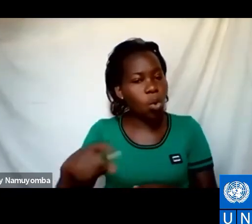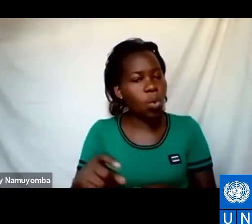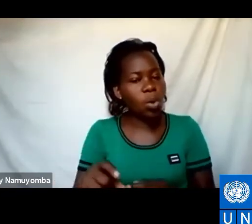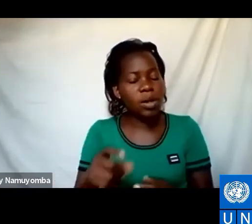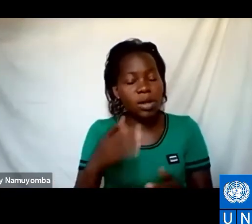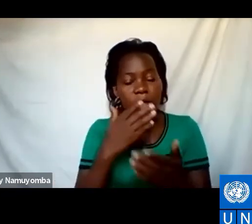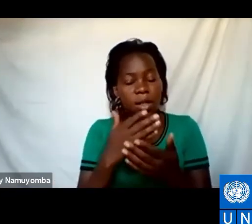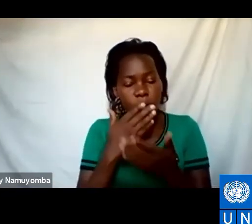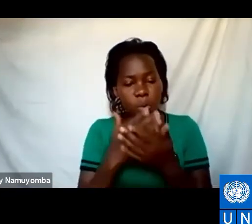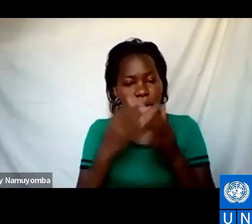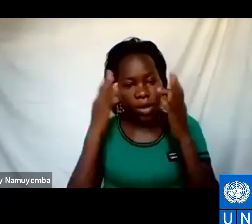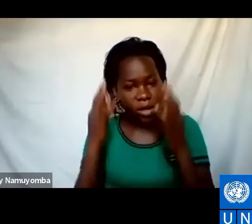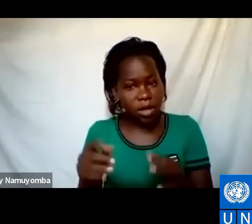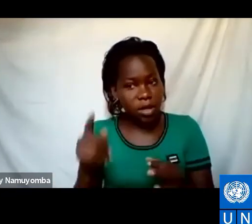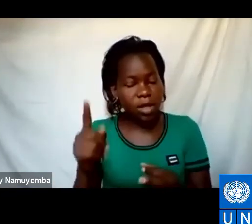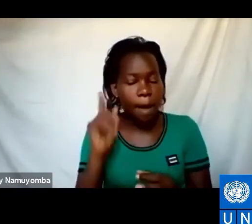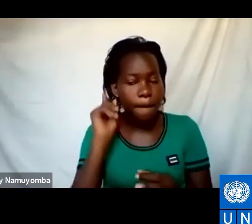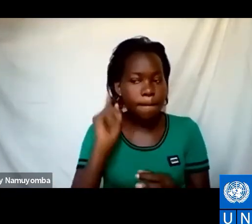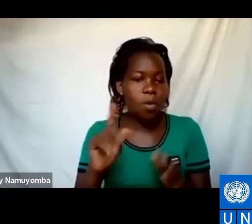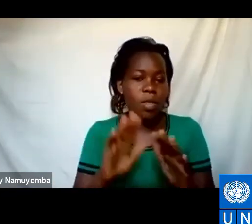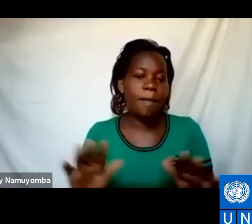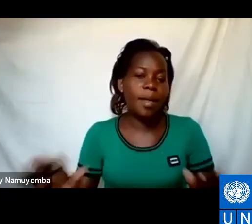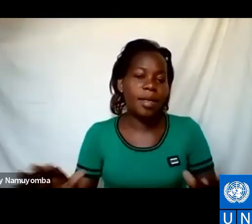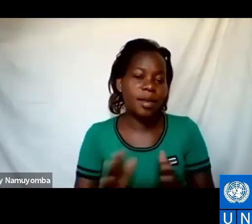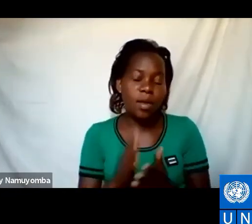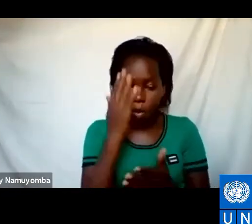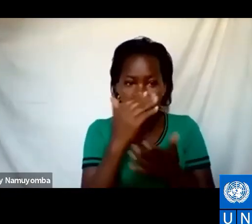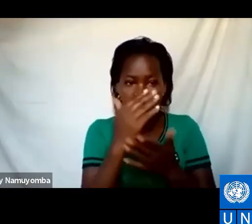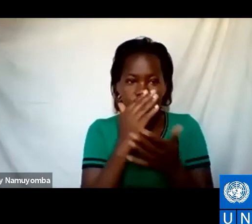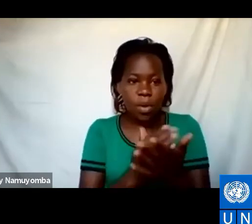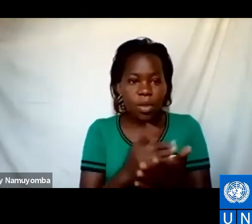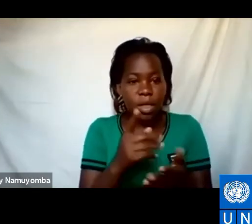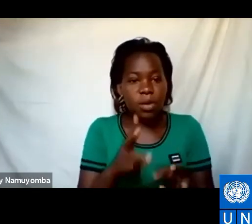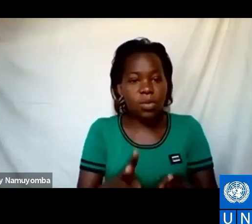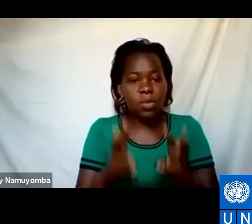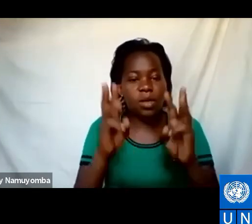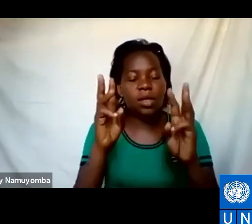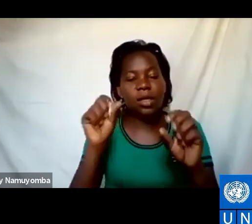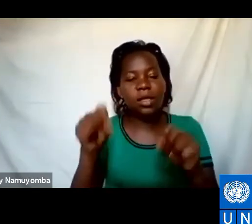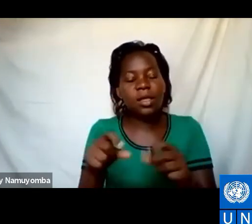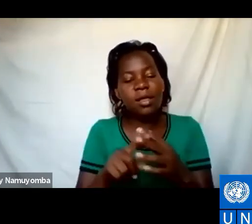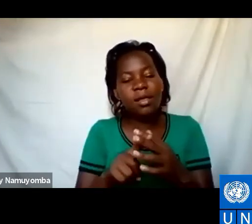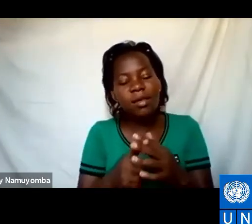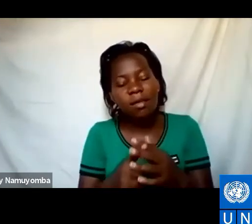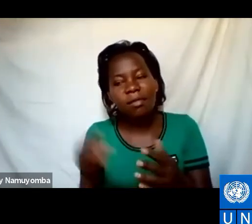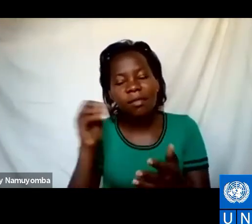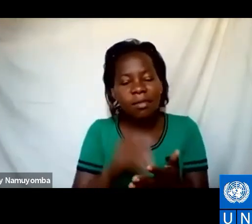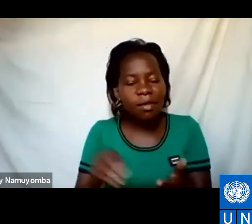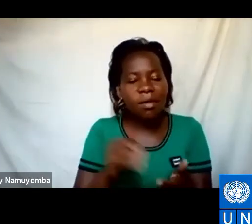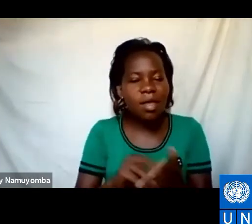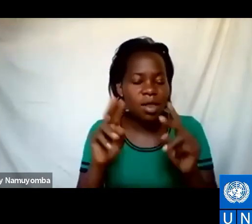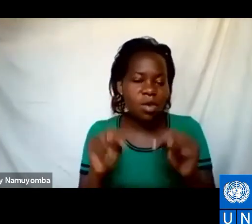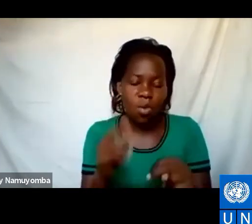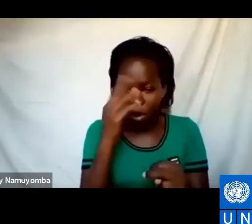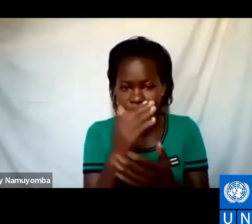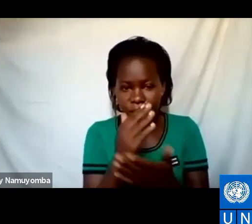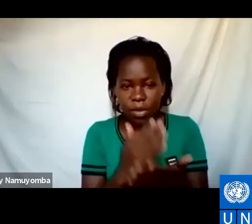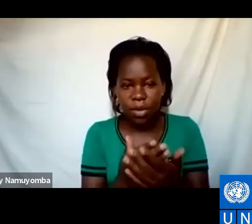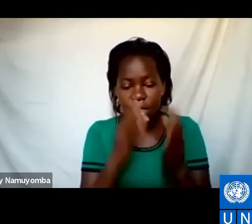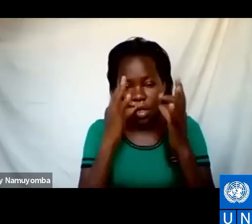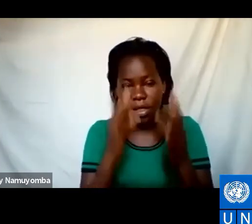fits within the markets that you're going to. Because that way, you don't have to re-engineer your product along the way, because you already have a product that